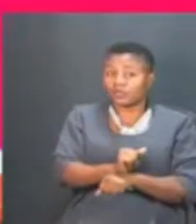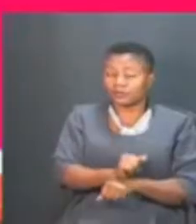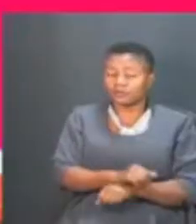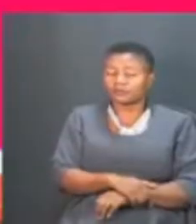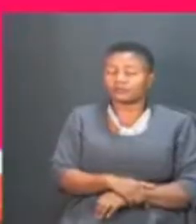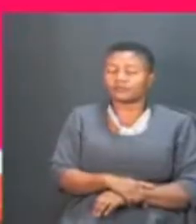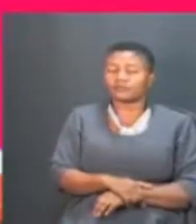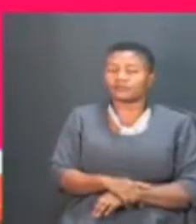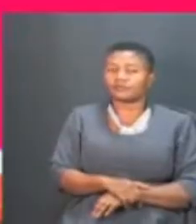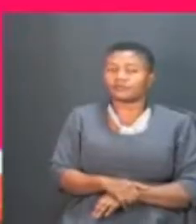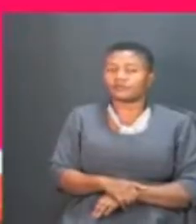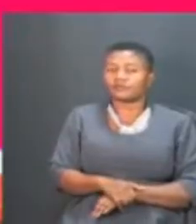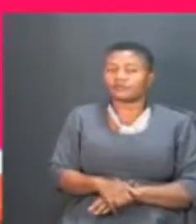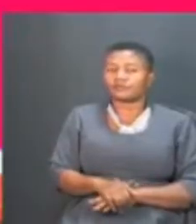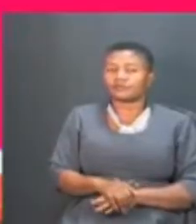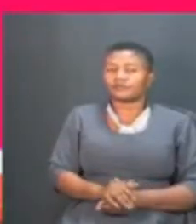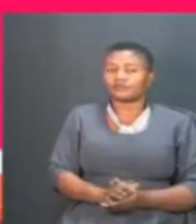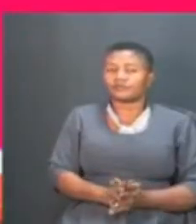Yes, Minister.